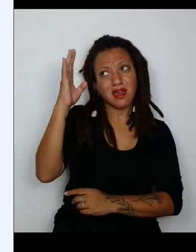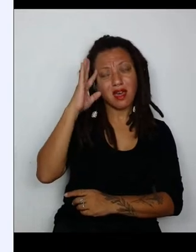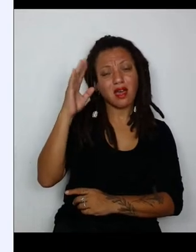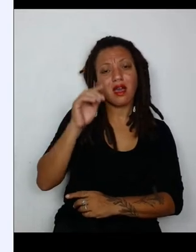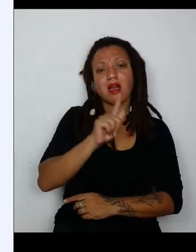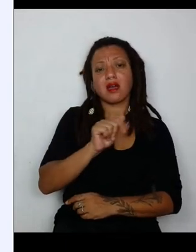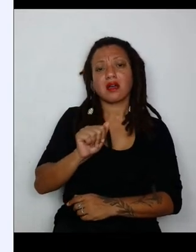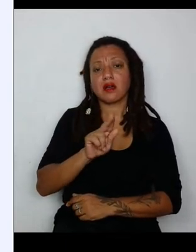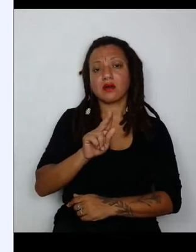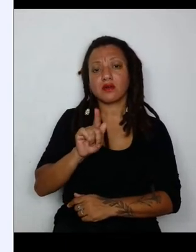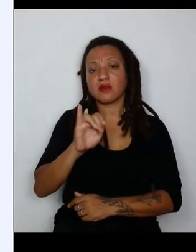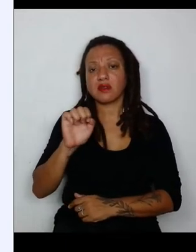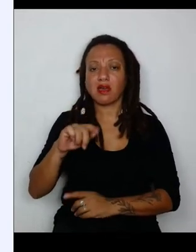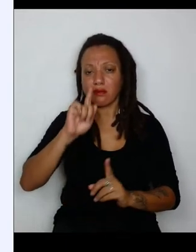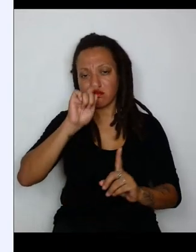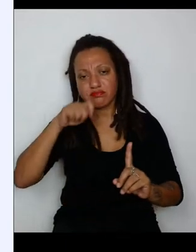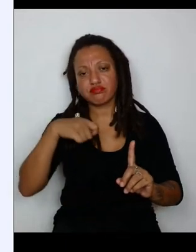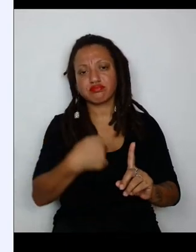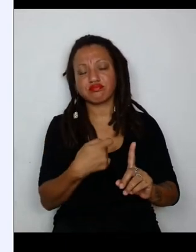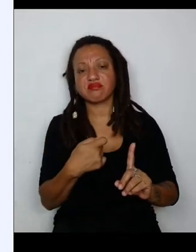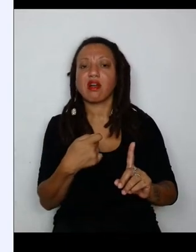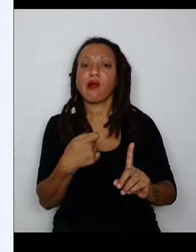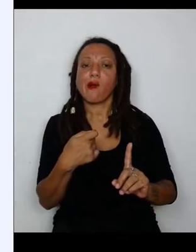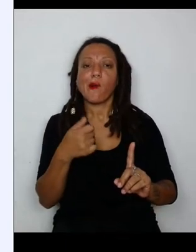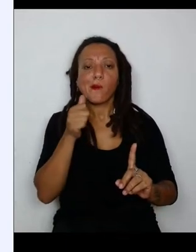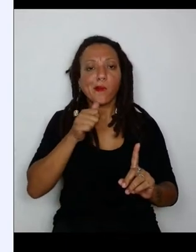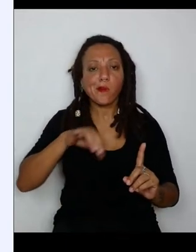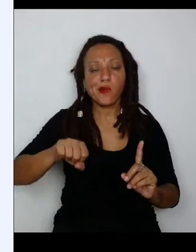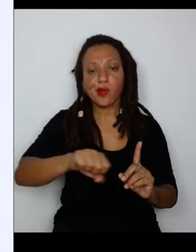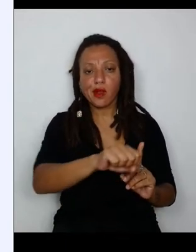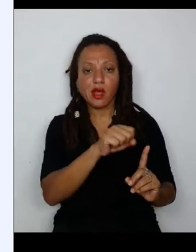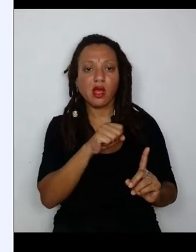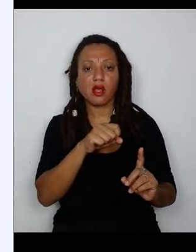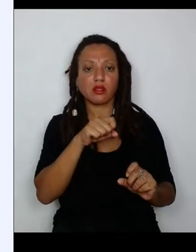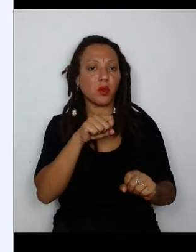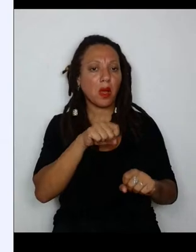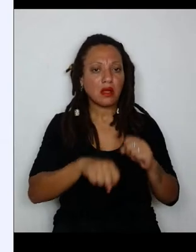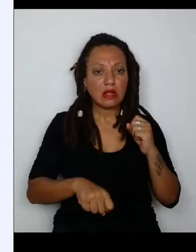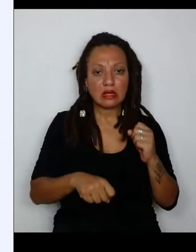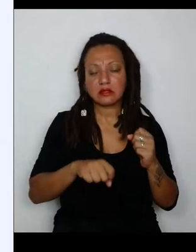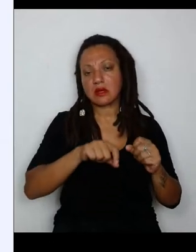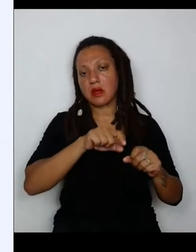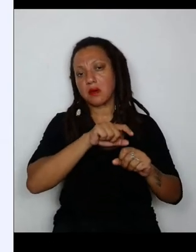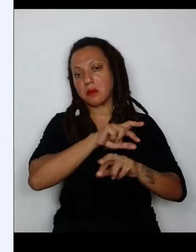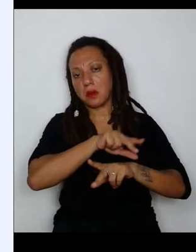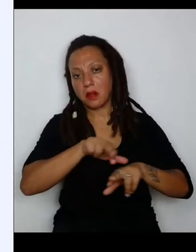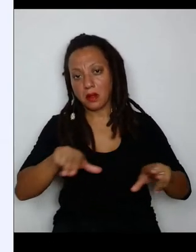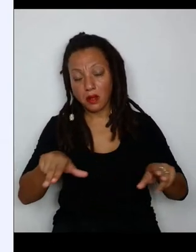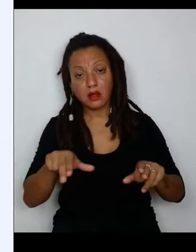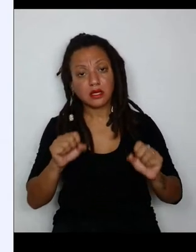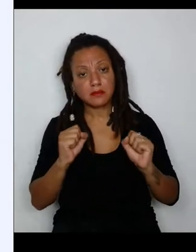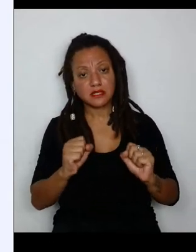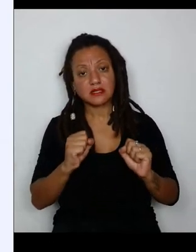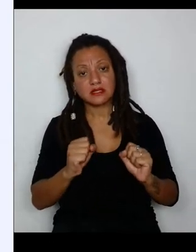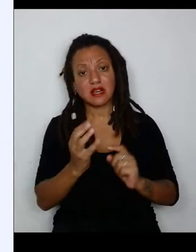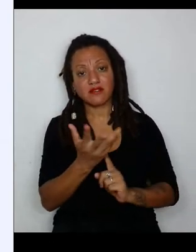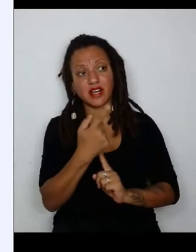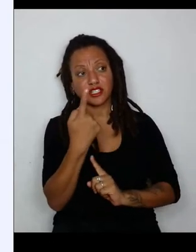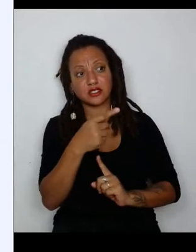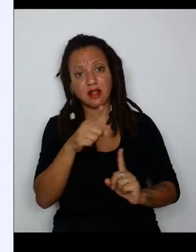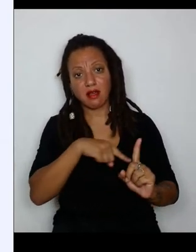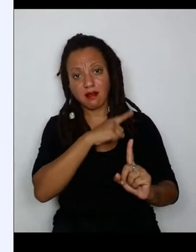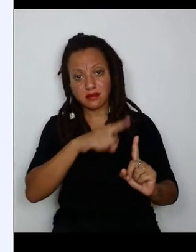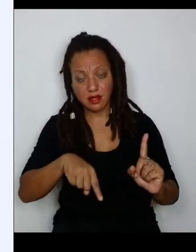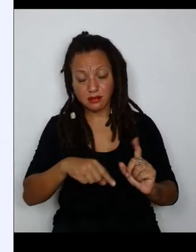even sexual offender whose art should be cancelled an image that has become entrenched in progressive thinking despite